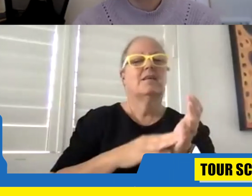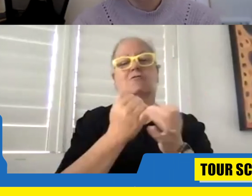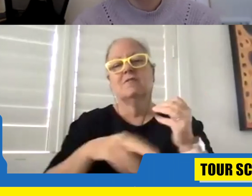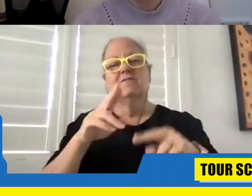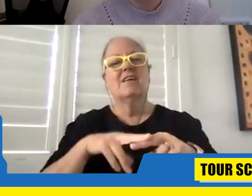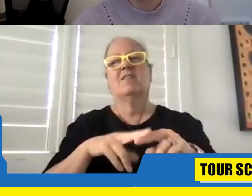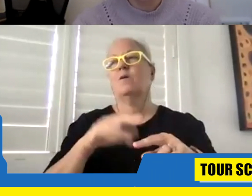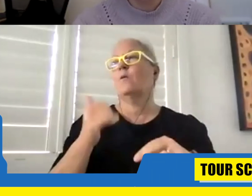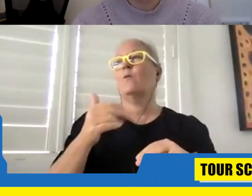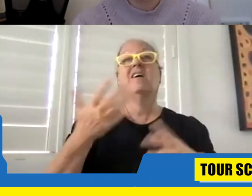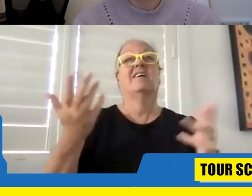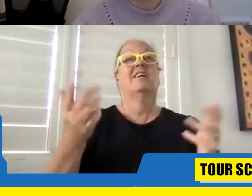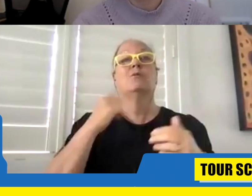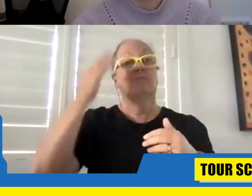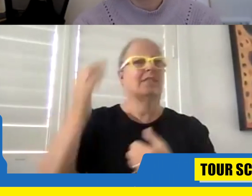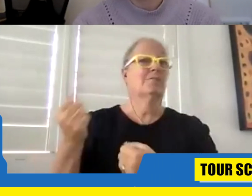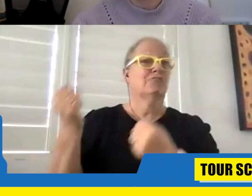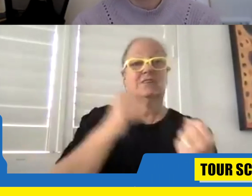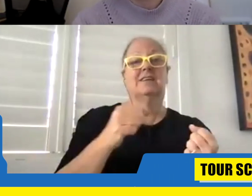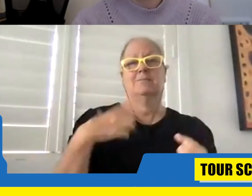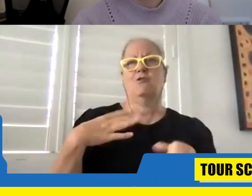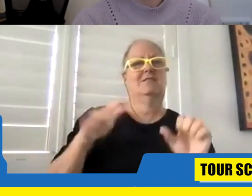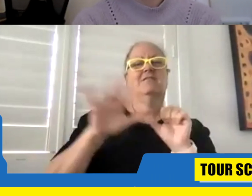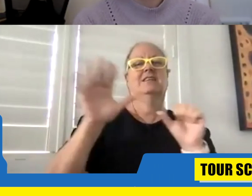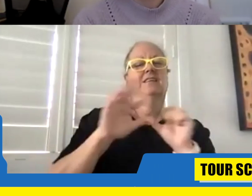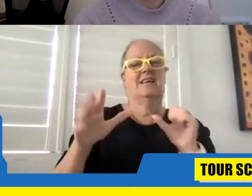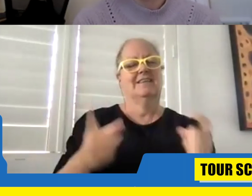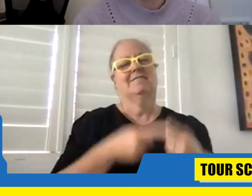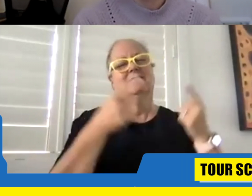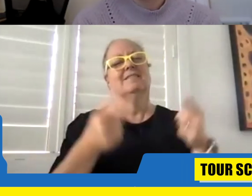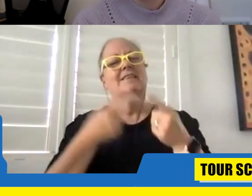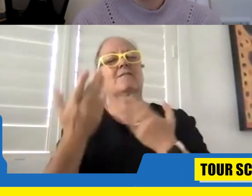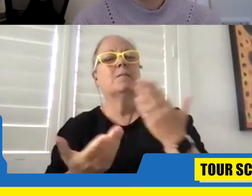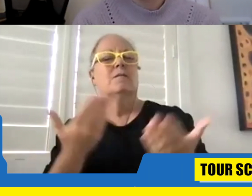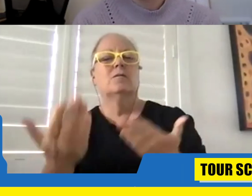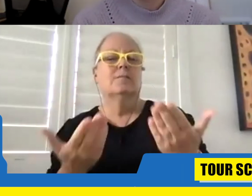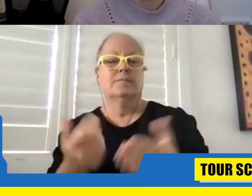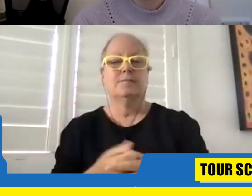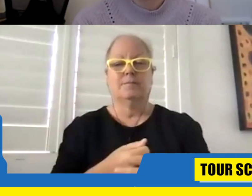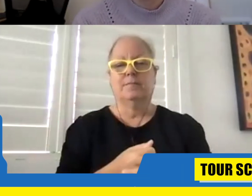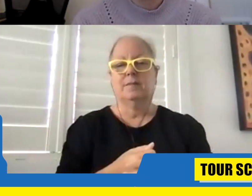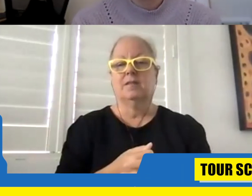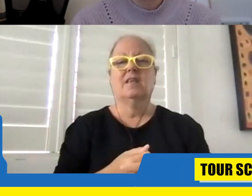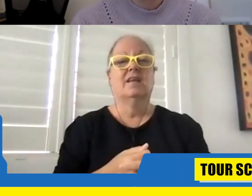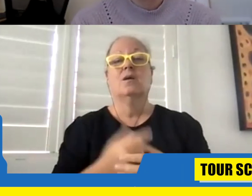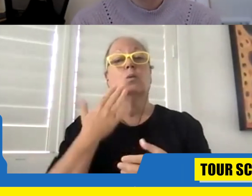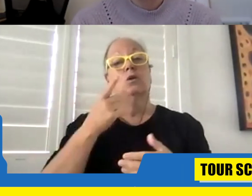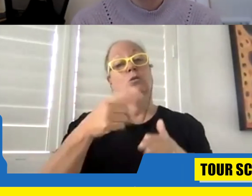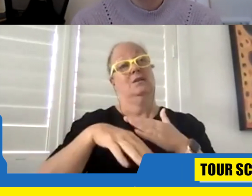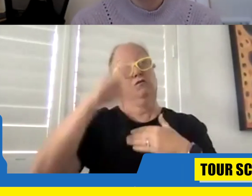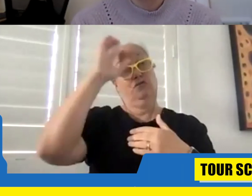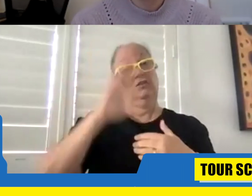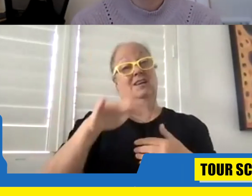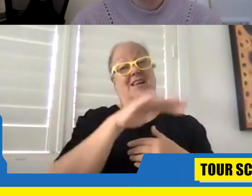good. And a variety of performance. I mean, one of the problems we have, of course, is like anyone else in a regional area, is